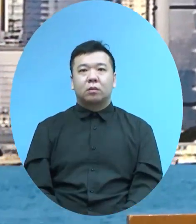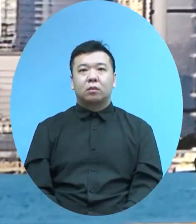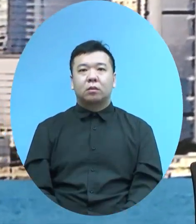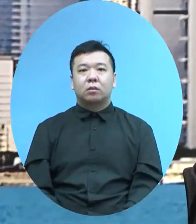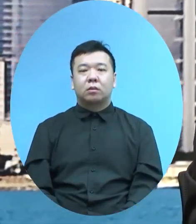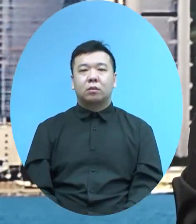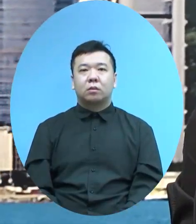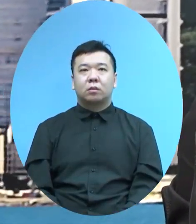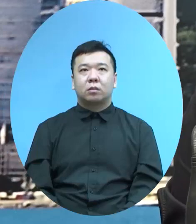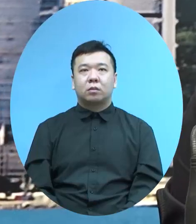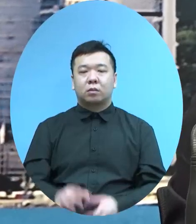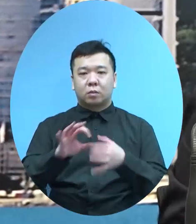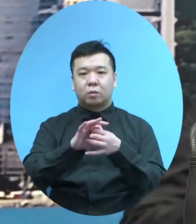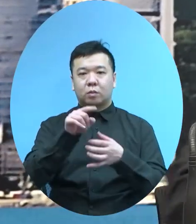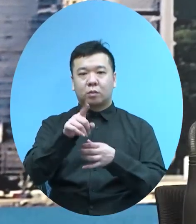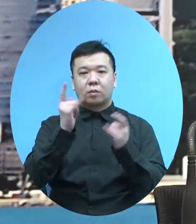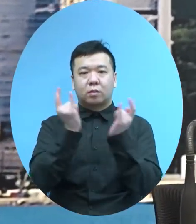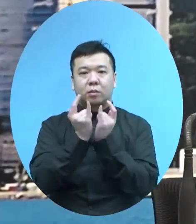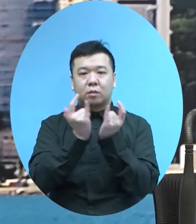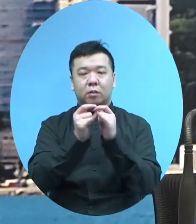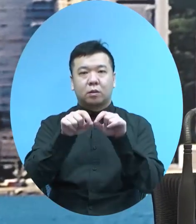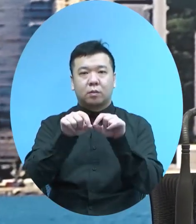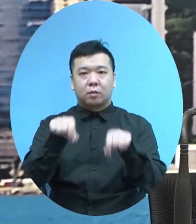Point Temple, we have now